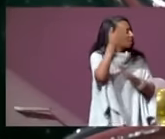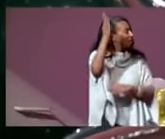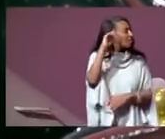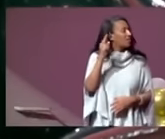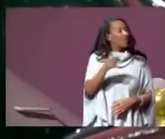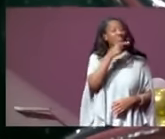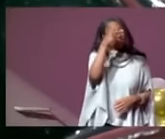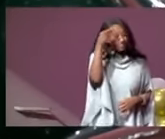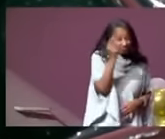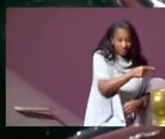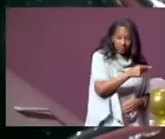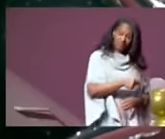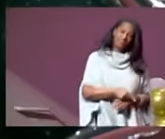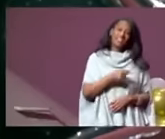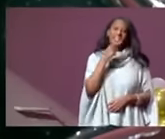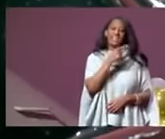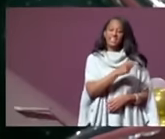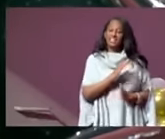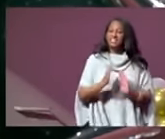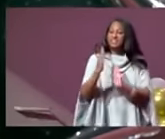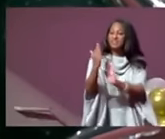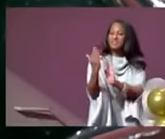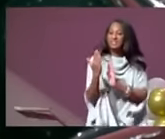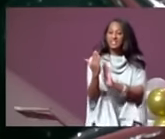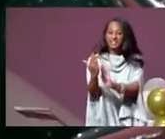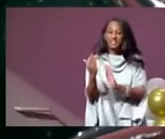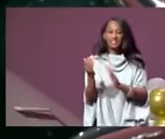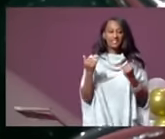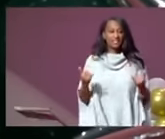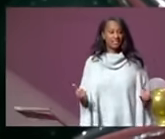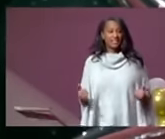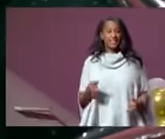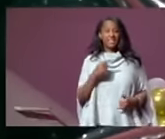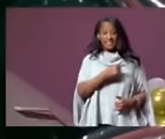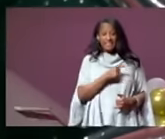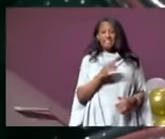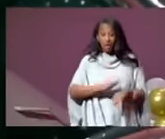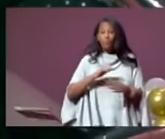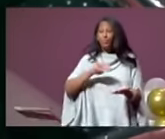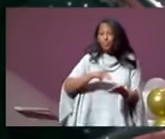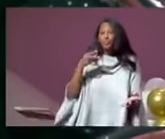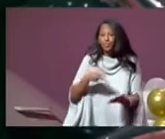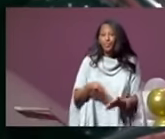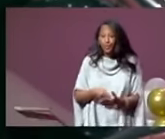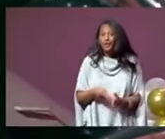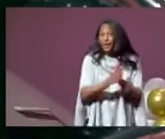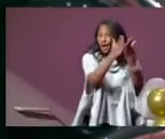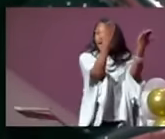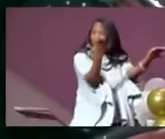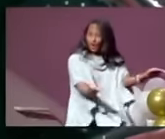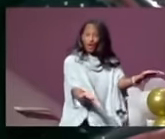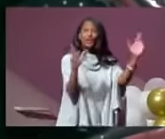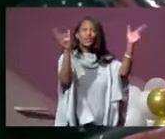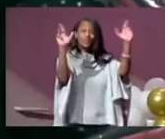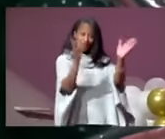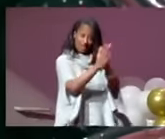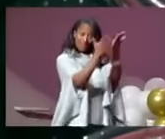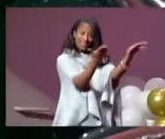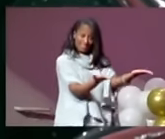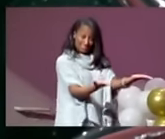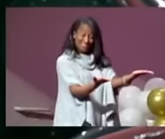for him, his presence today. He's on assignment. Get your Bibles because there's going to be a word,